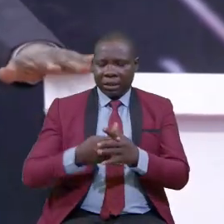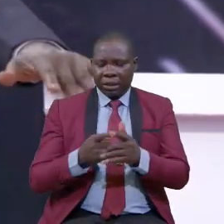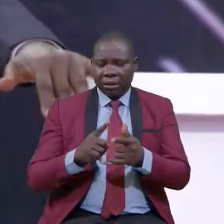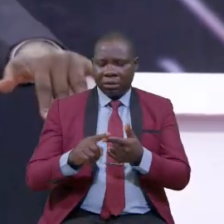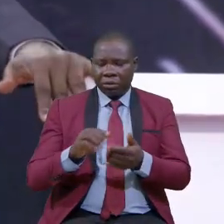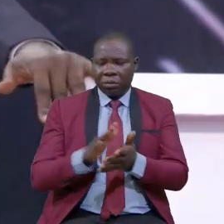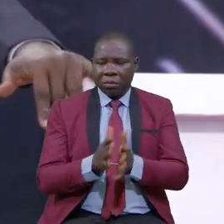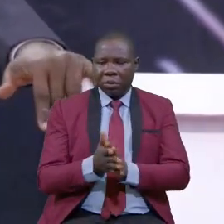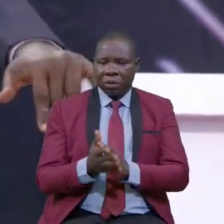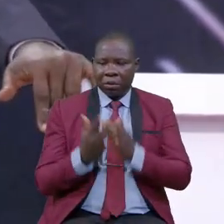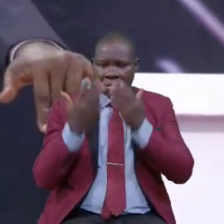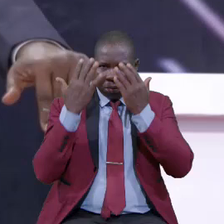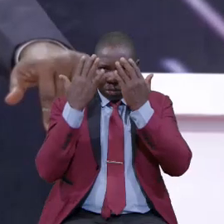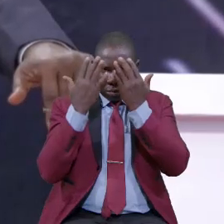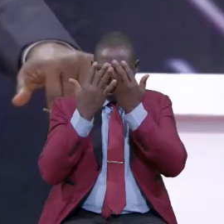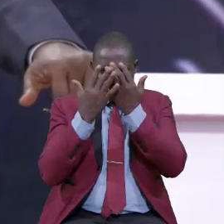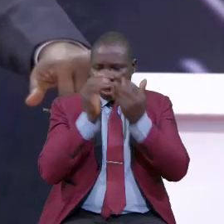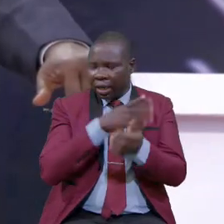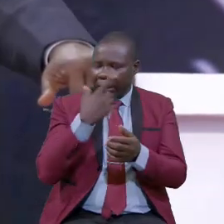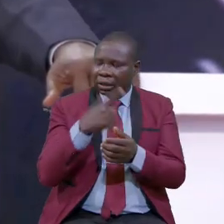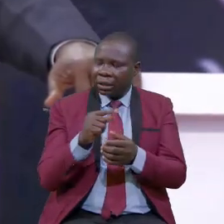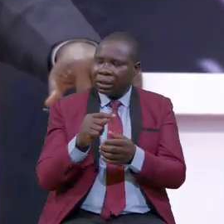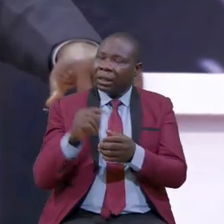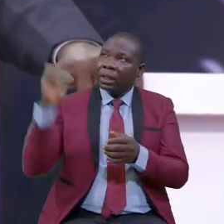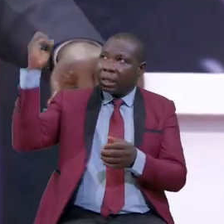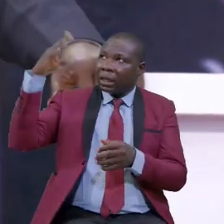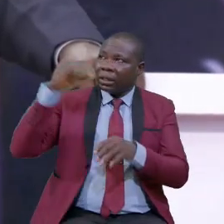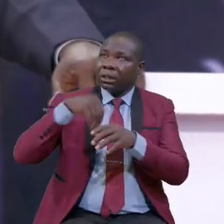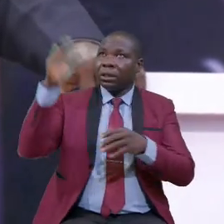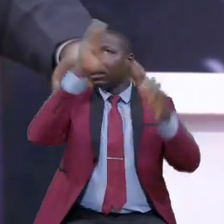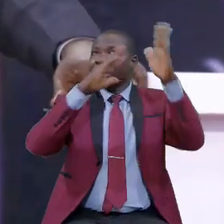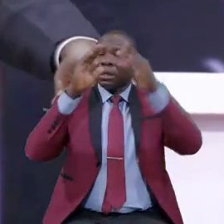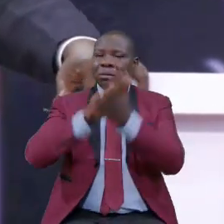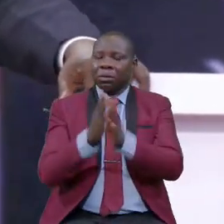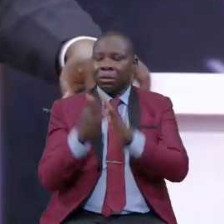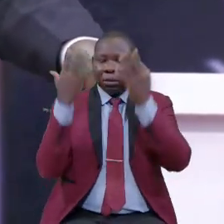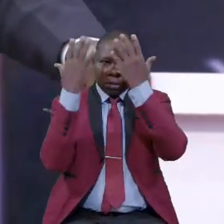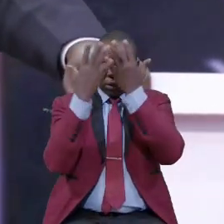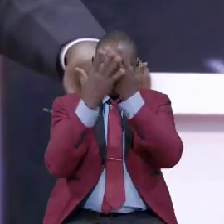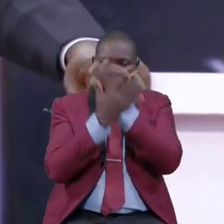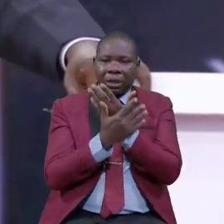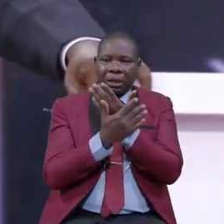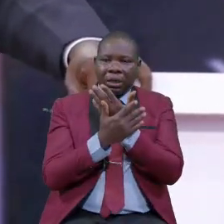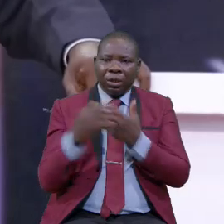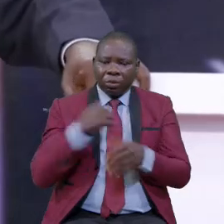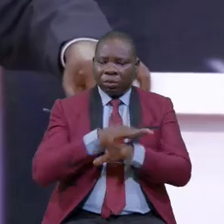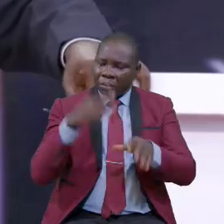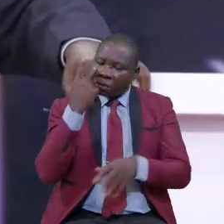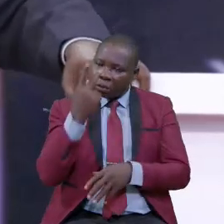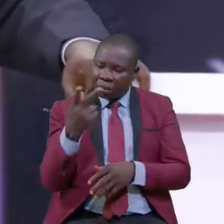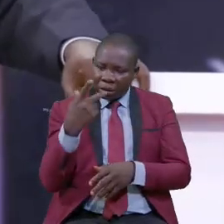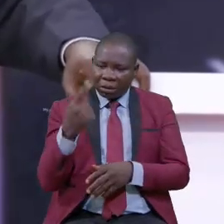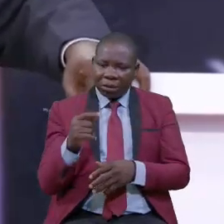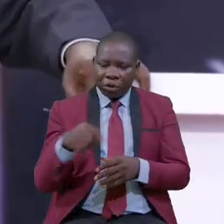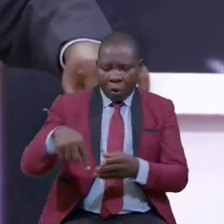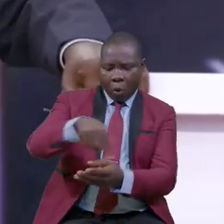is gone we don't see the pit there the pit Falls there we don't see the crossroad there we don't